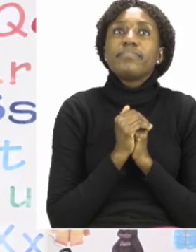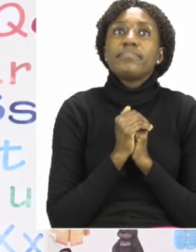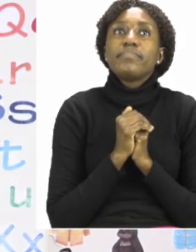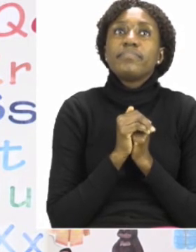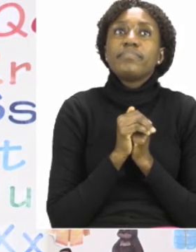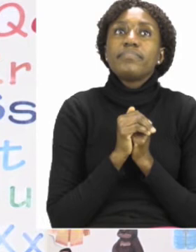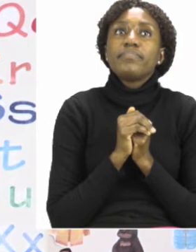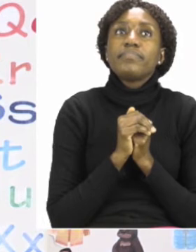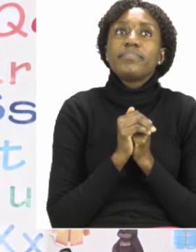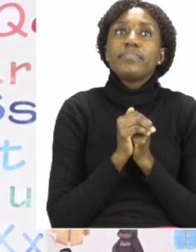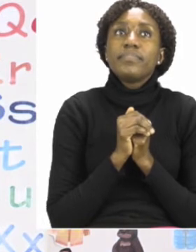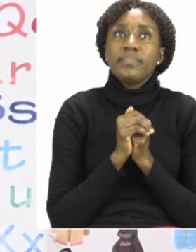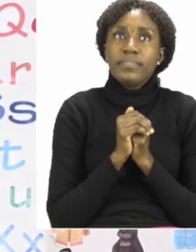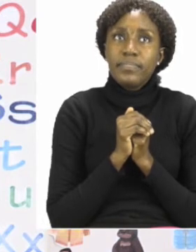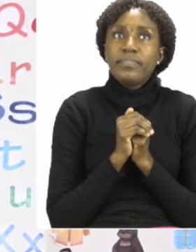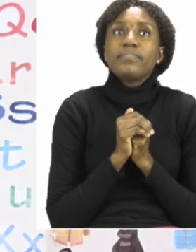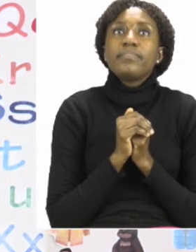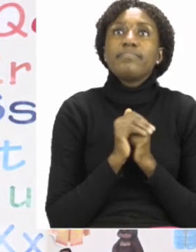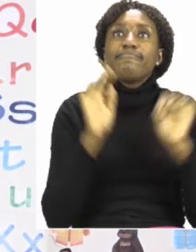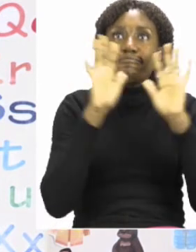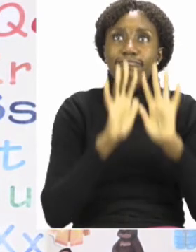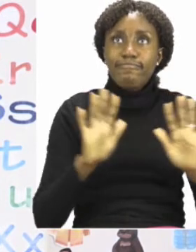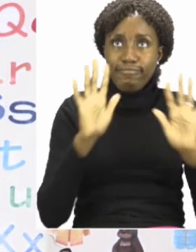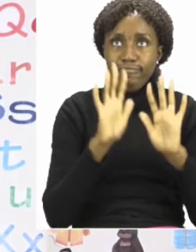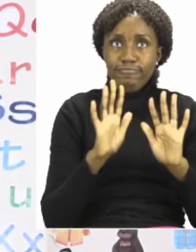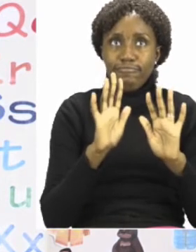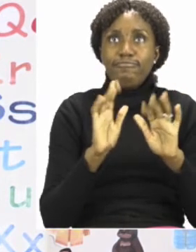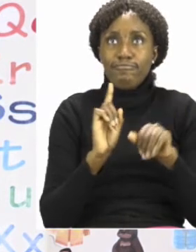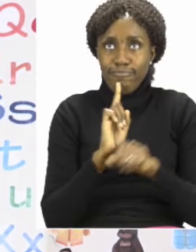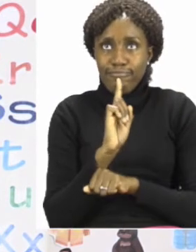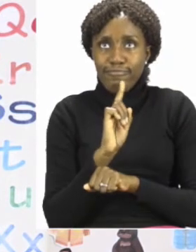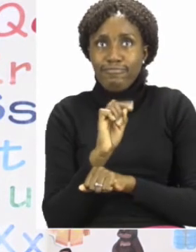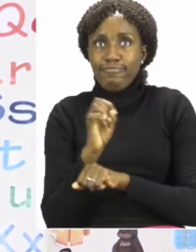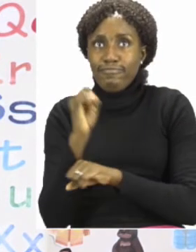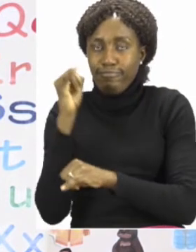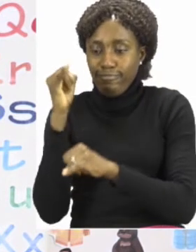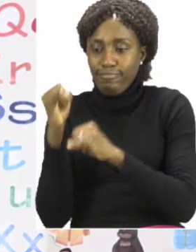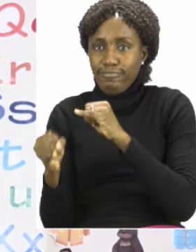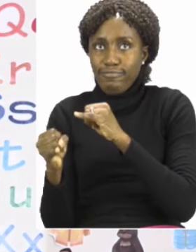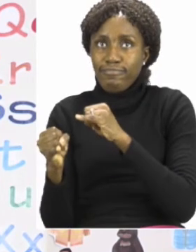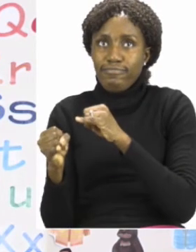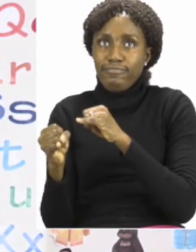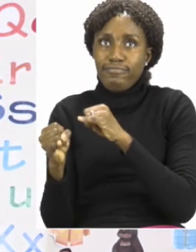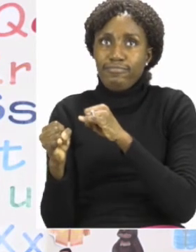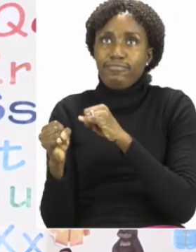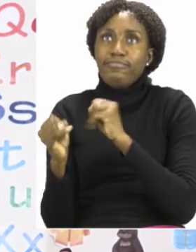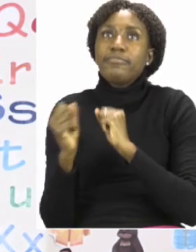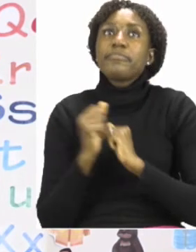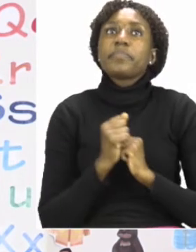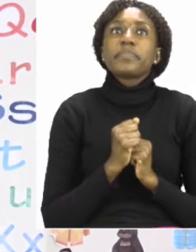to color the one at the beginning for first, and then the one standing at the back